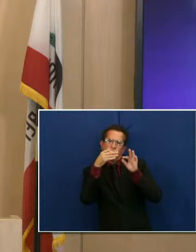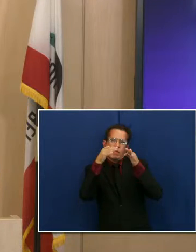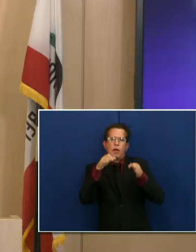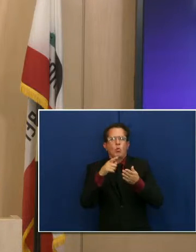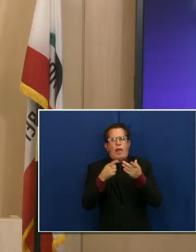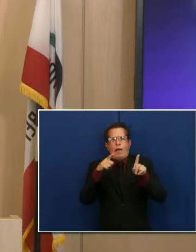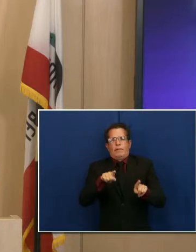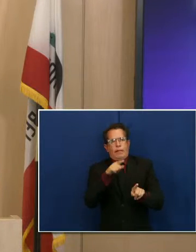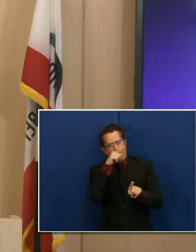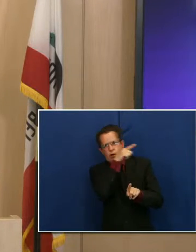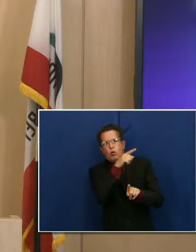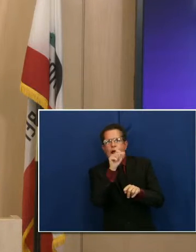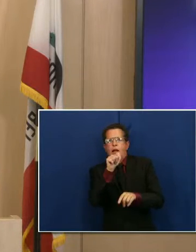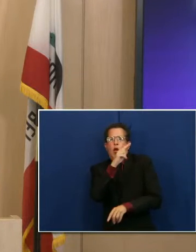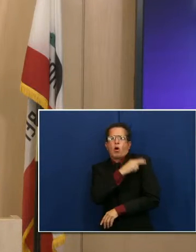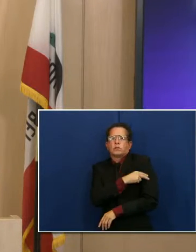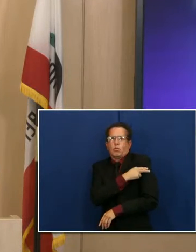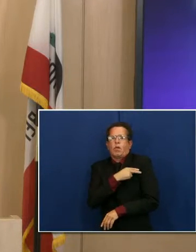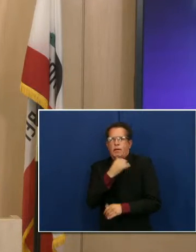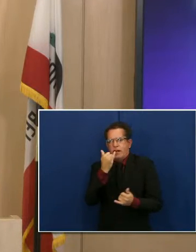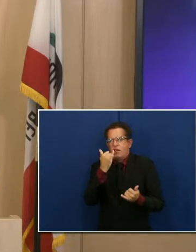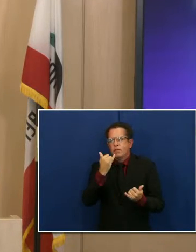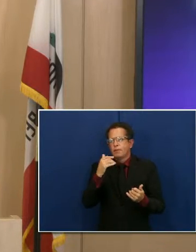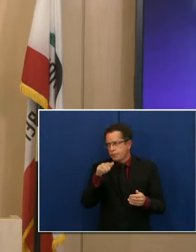cases. Now please welcome Supervisor Fletcher.